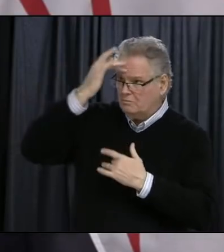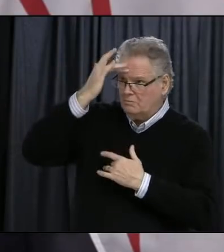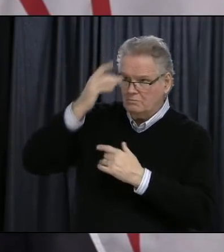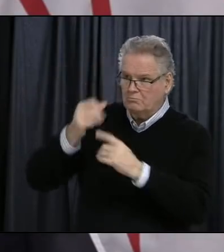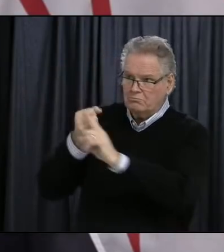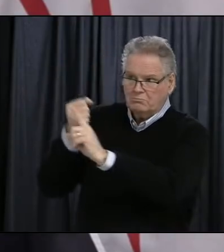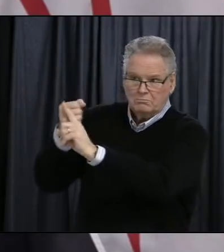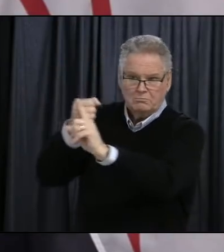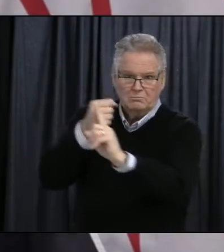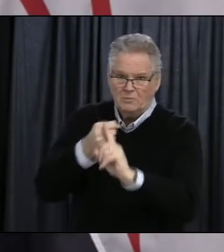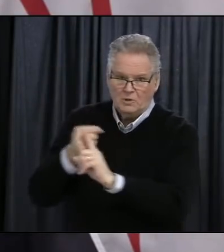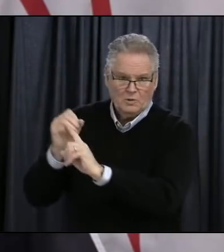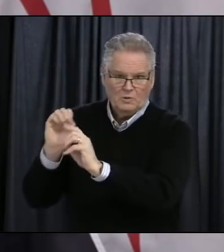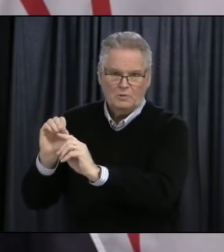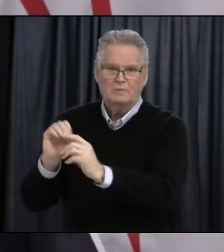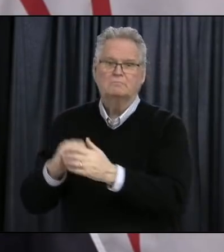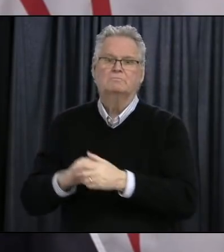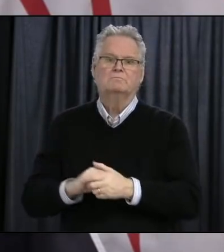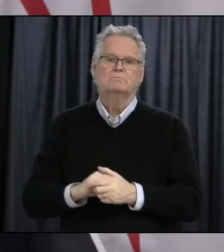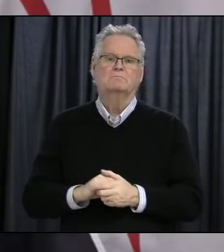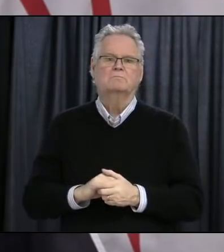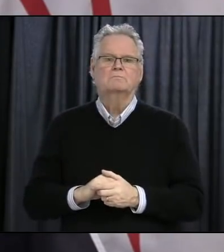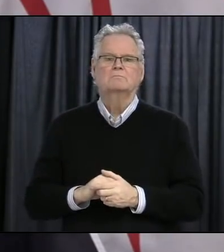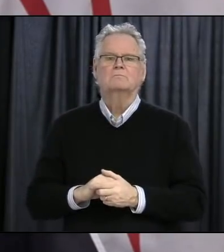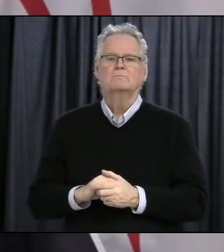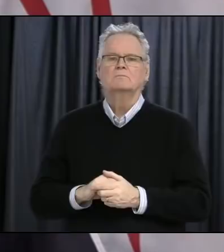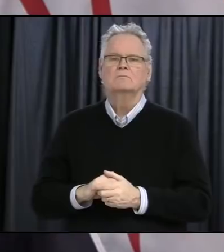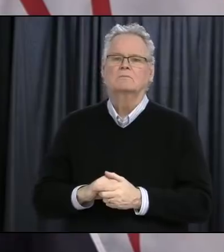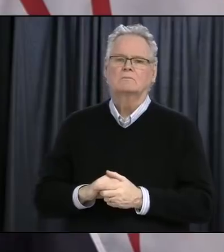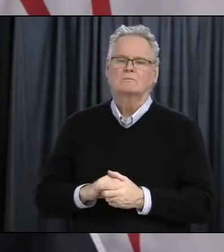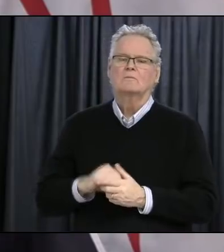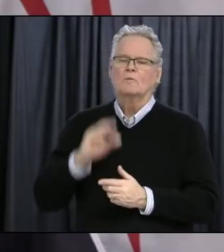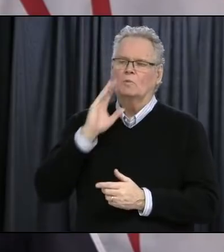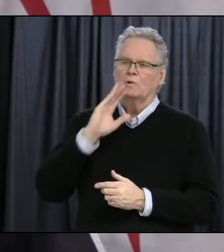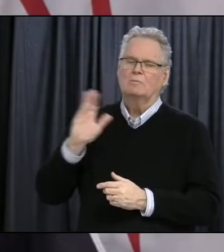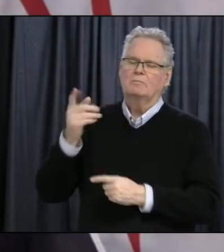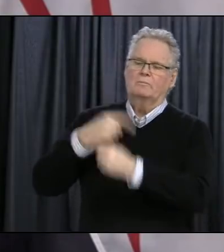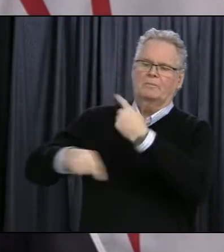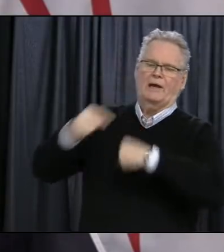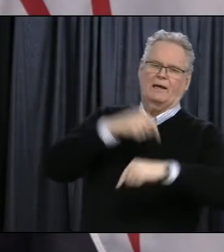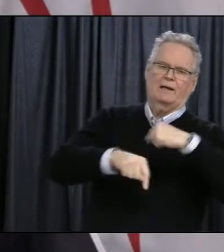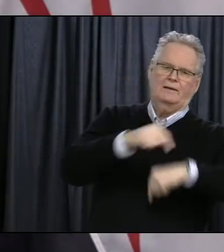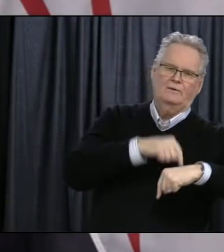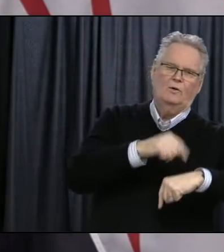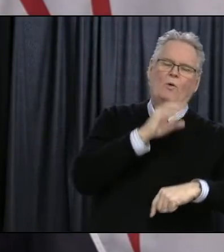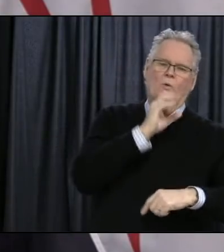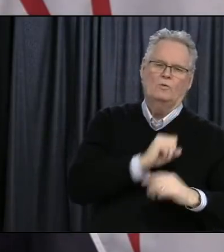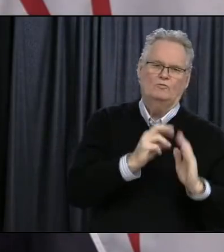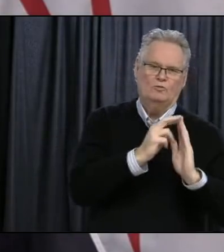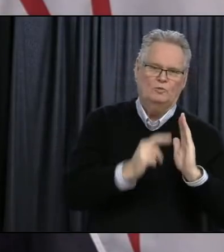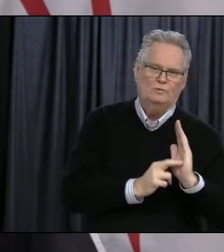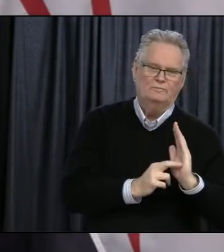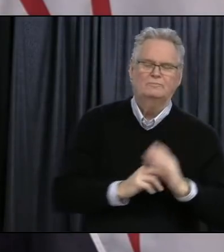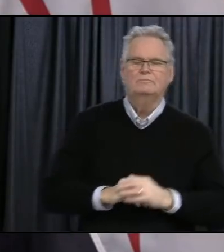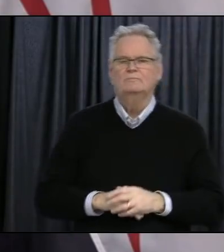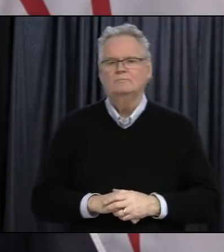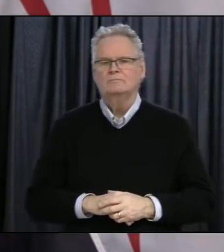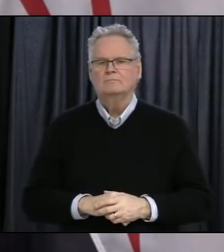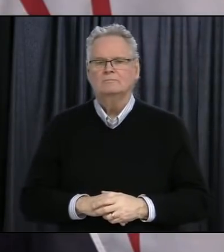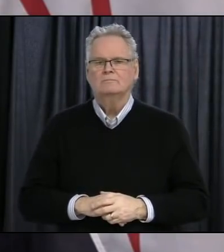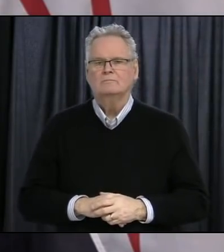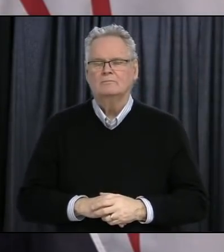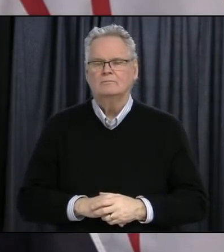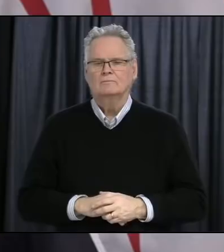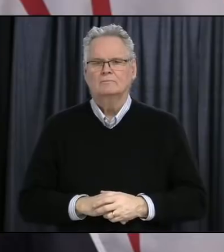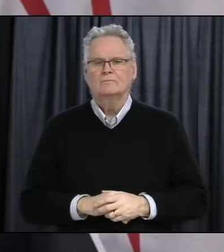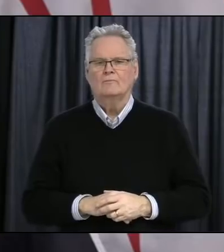before. These changes were made to reduce the risk of the spread of the COVID-19 variants of concern, while balancing